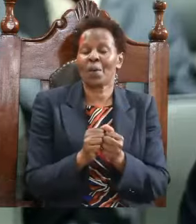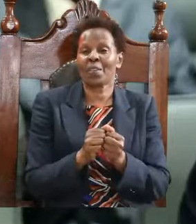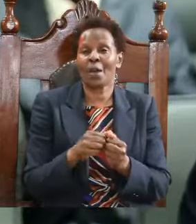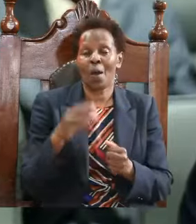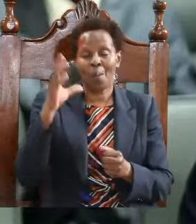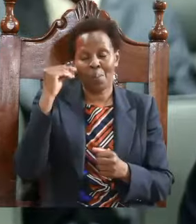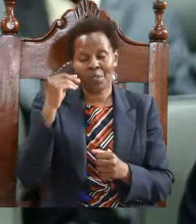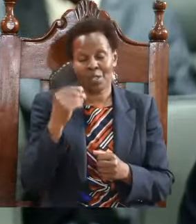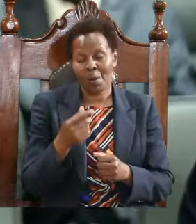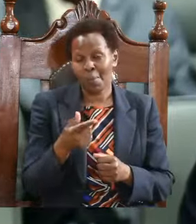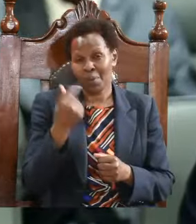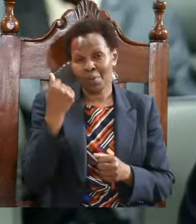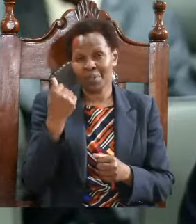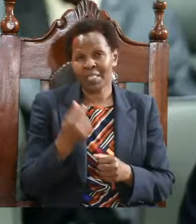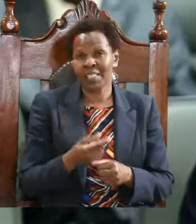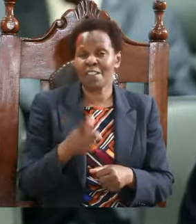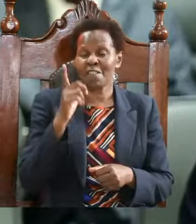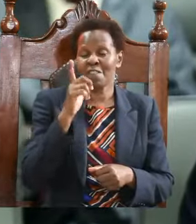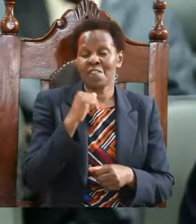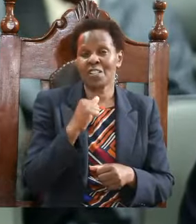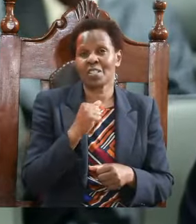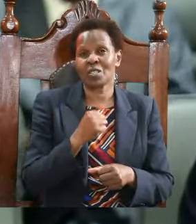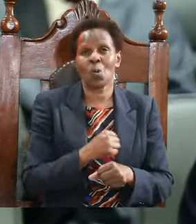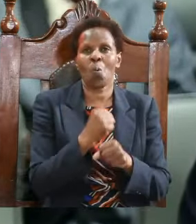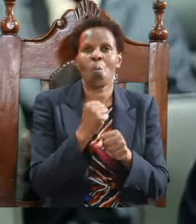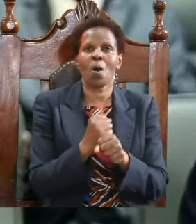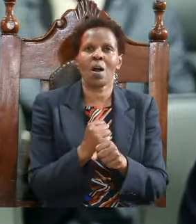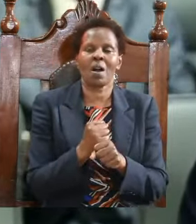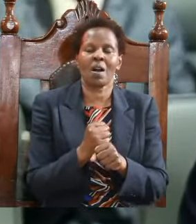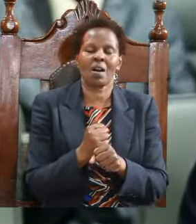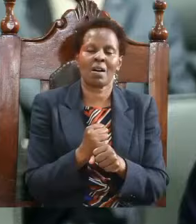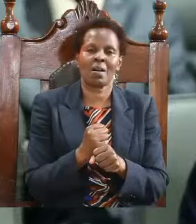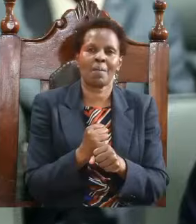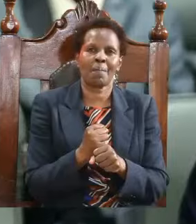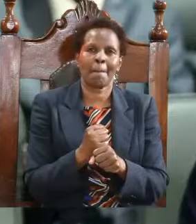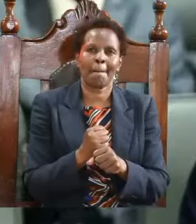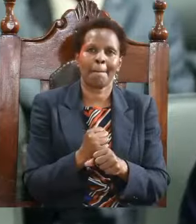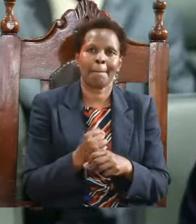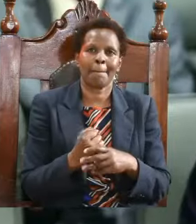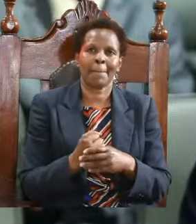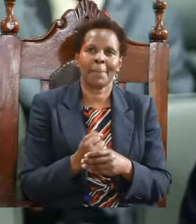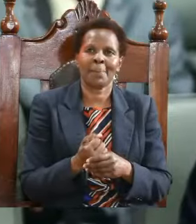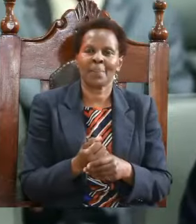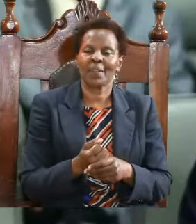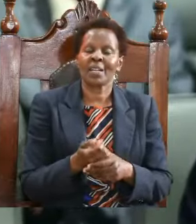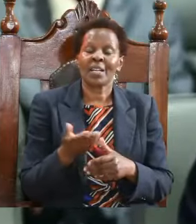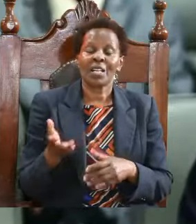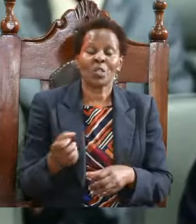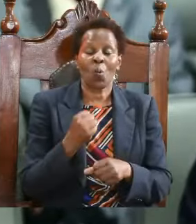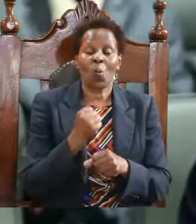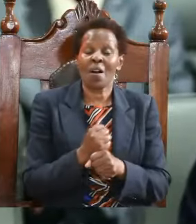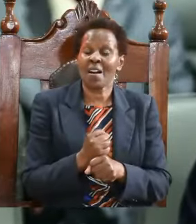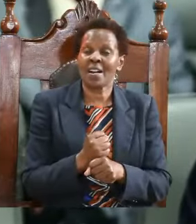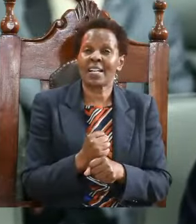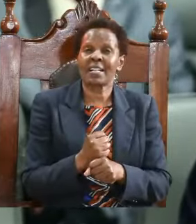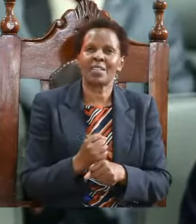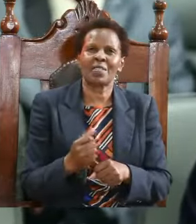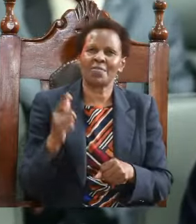done my work. Because I have done my work. My work is done. I